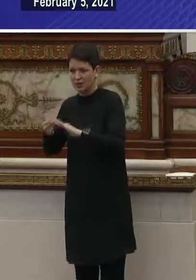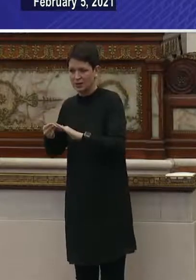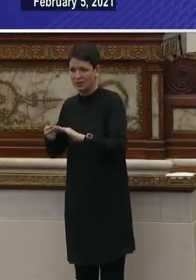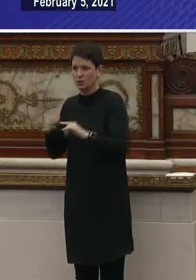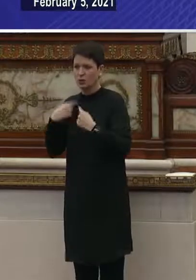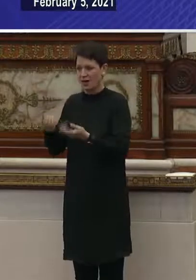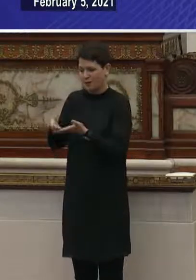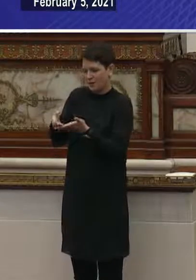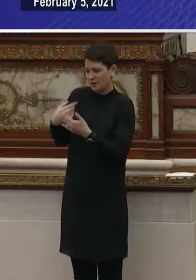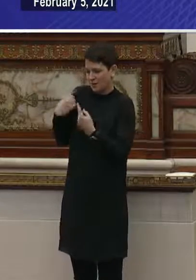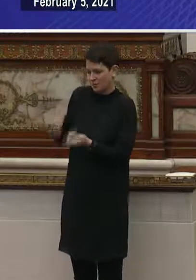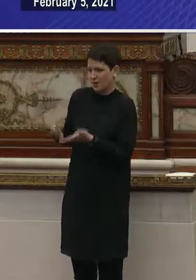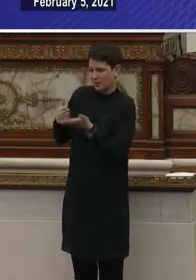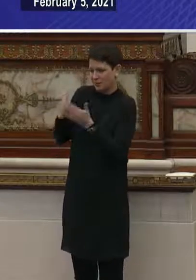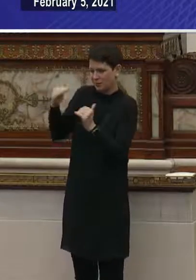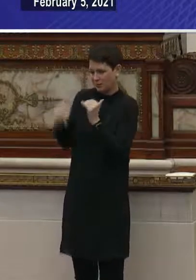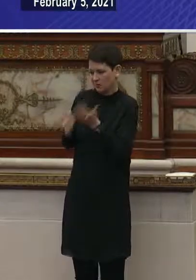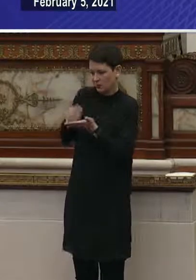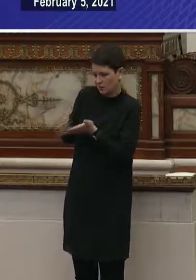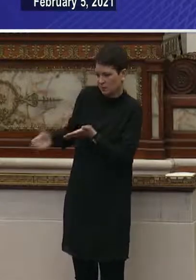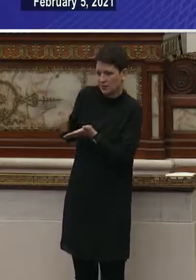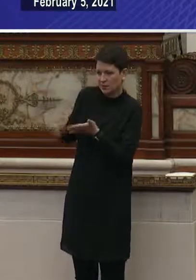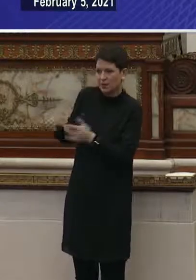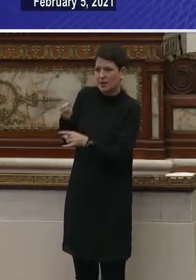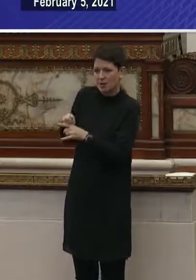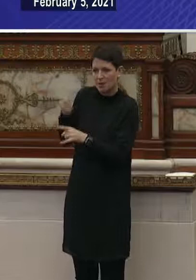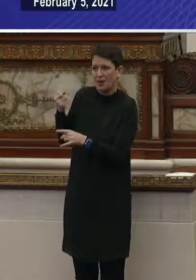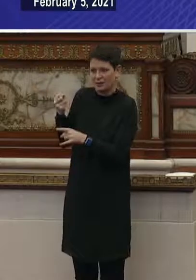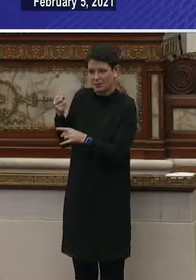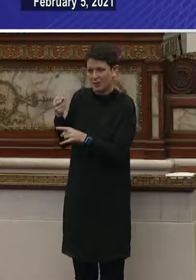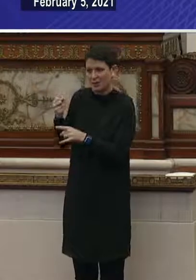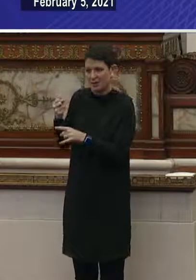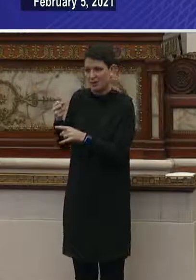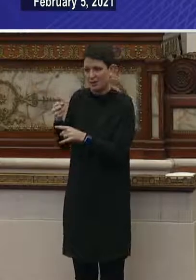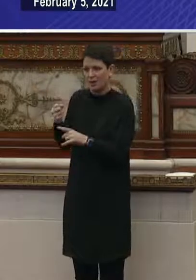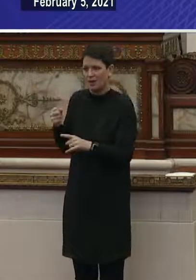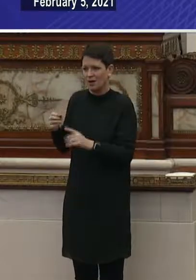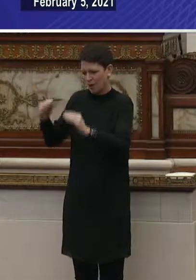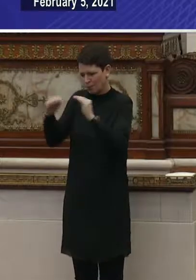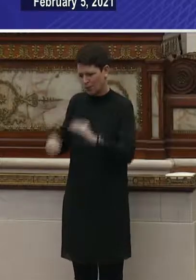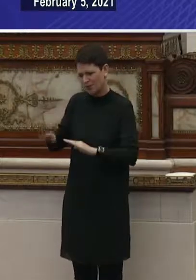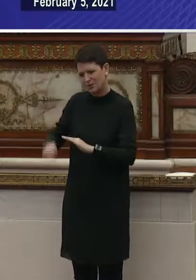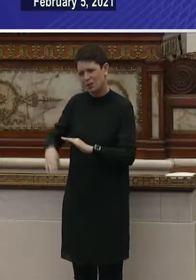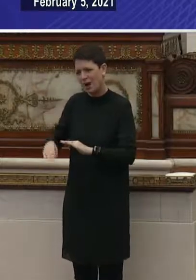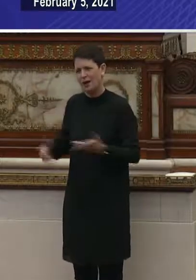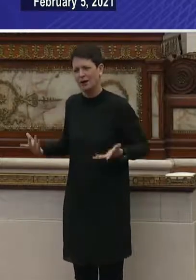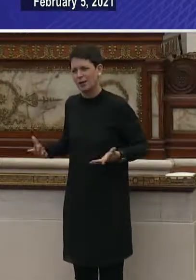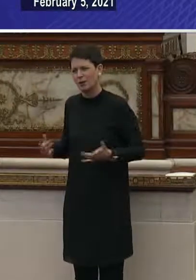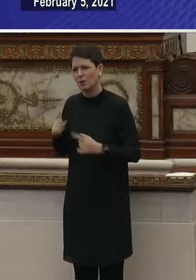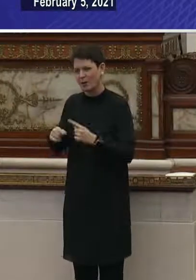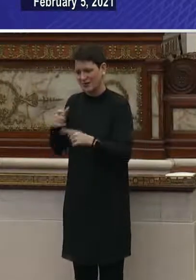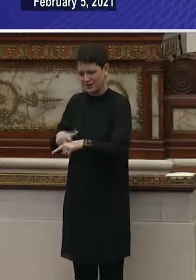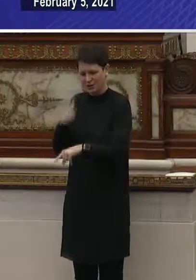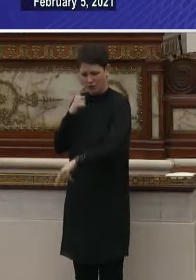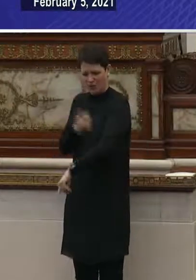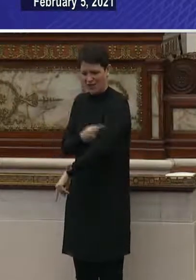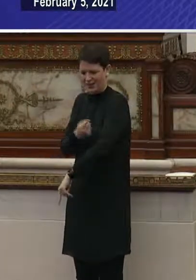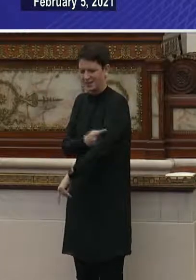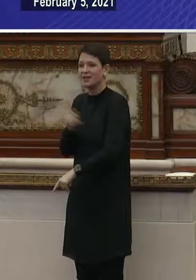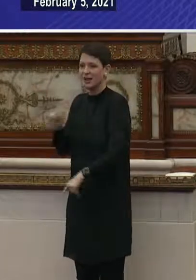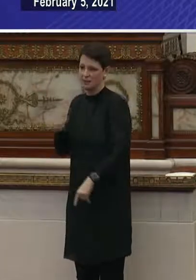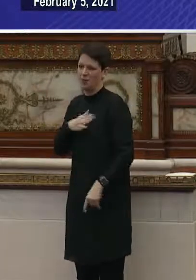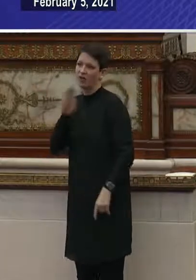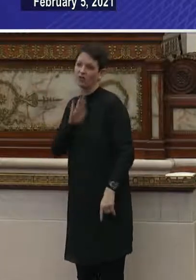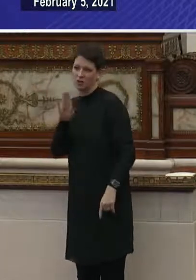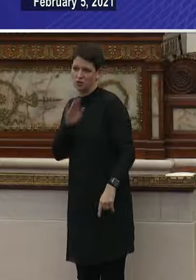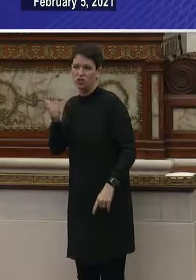been disproportionately impacted, but are at the bottom of the ring when it comes to vaccination, that's the